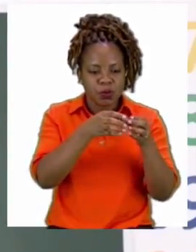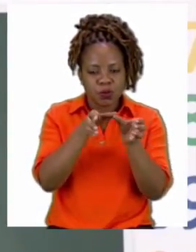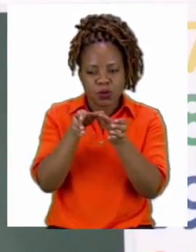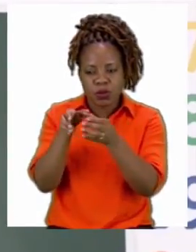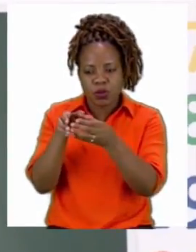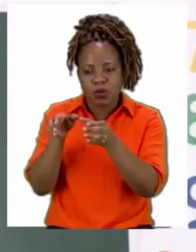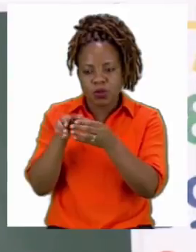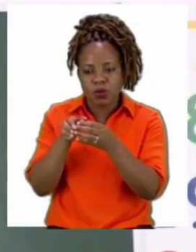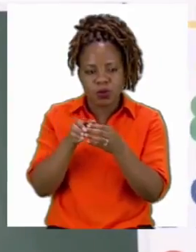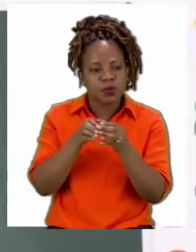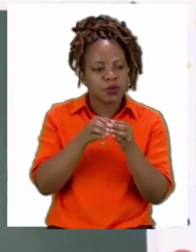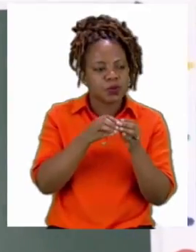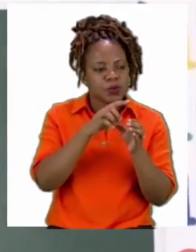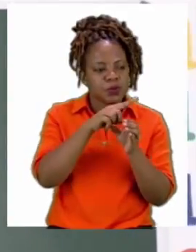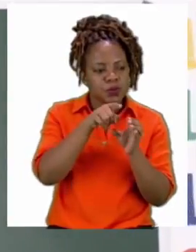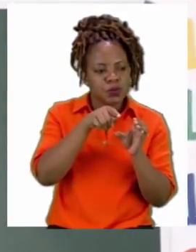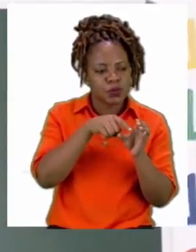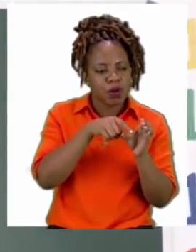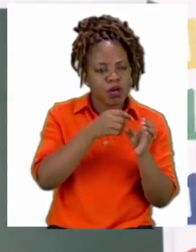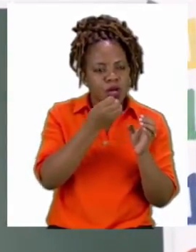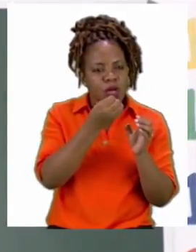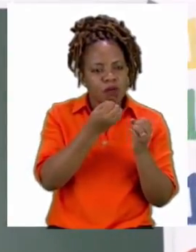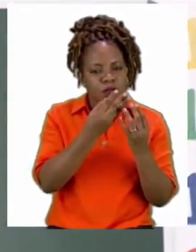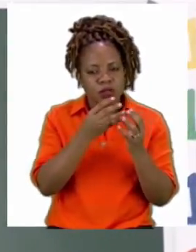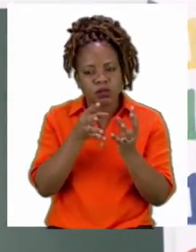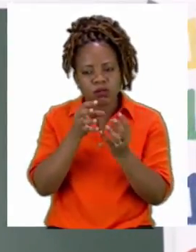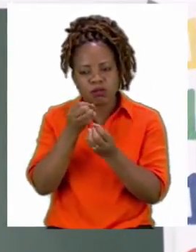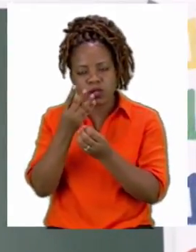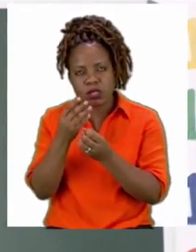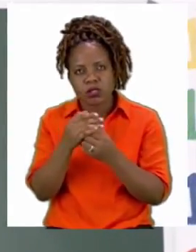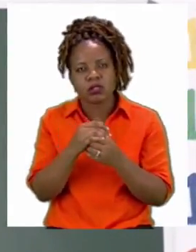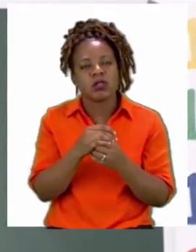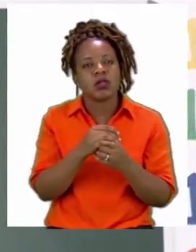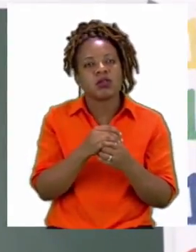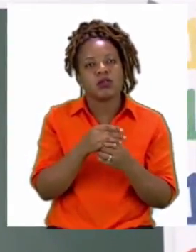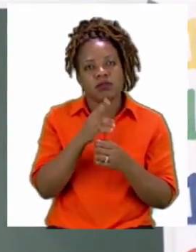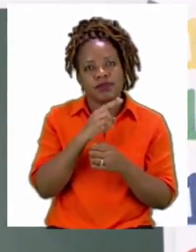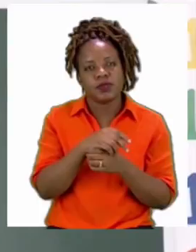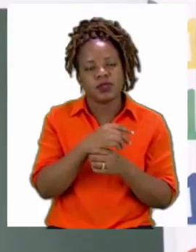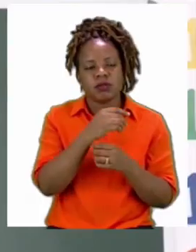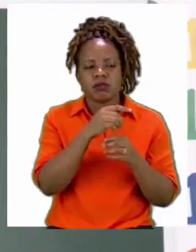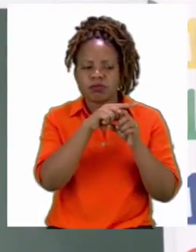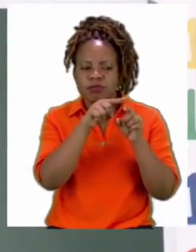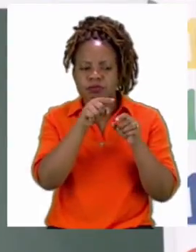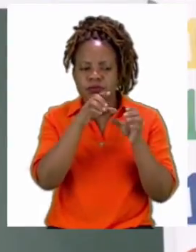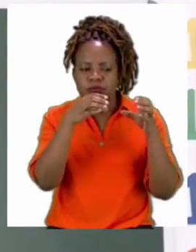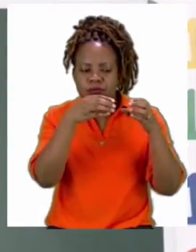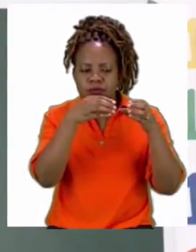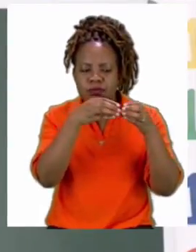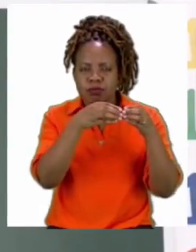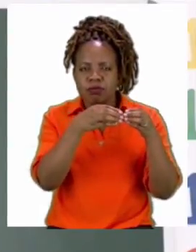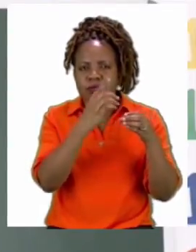answer. And our answer here from looking at the board is 1, 2, 3, 4,